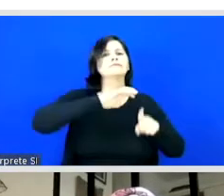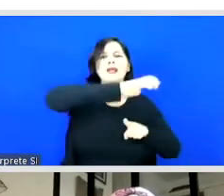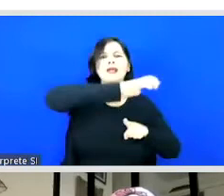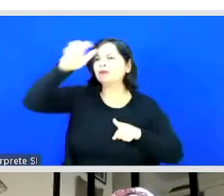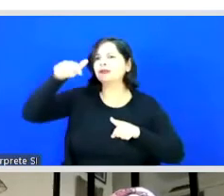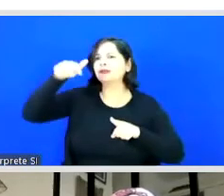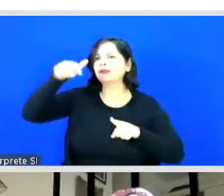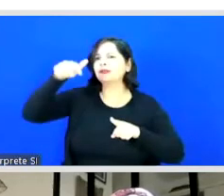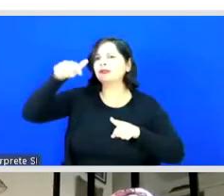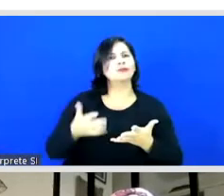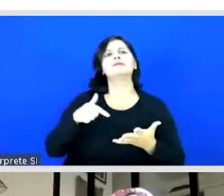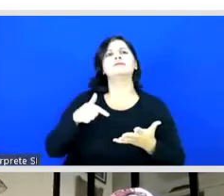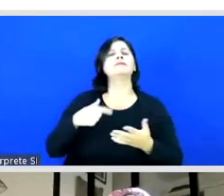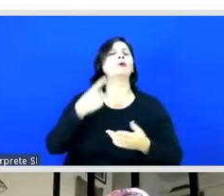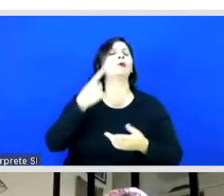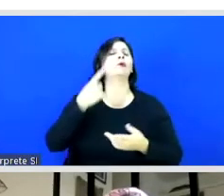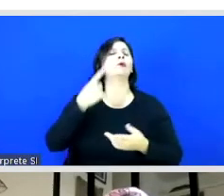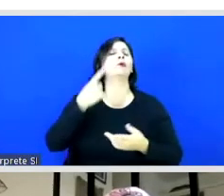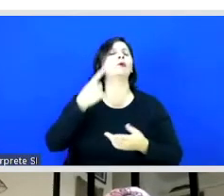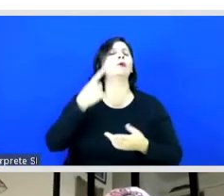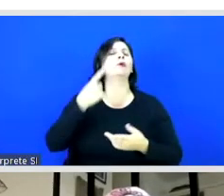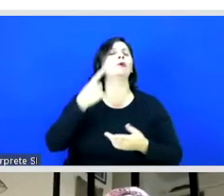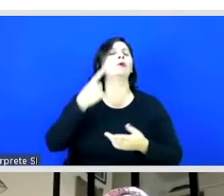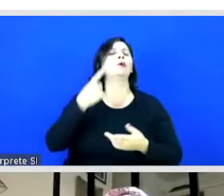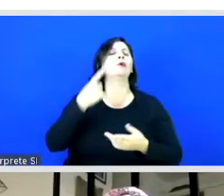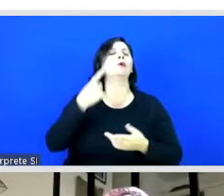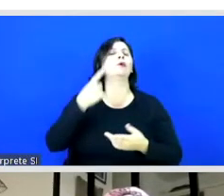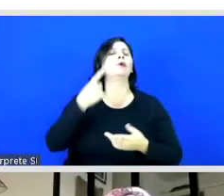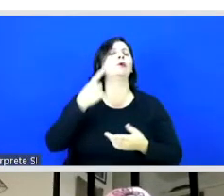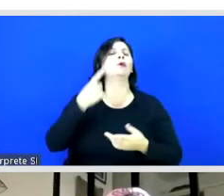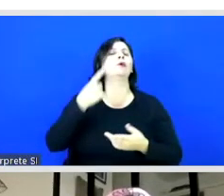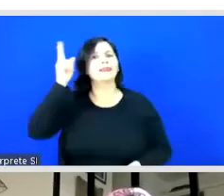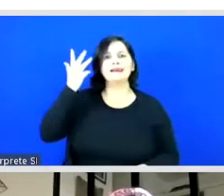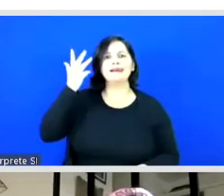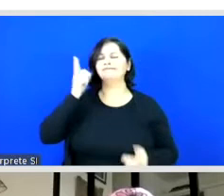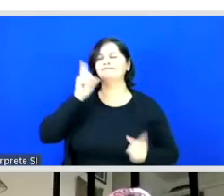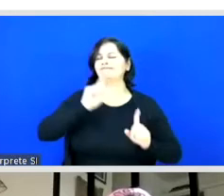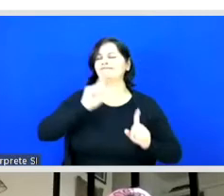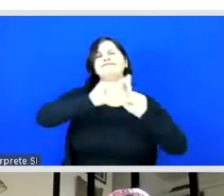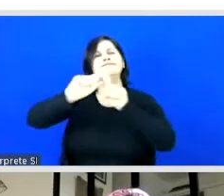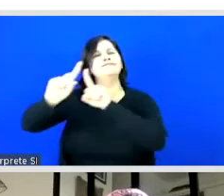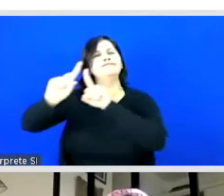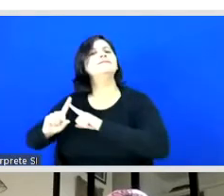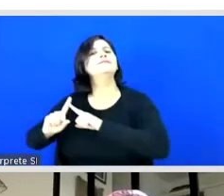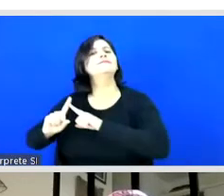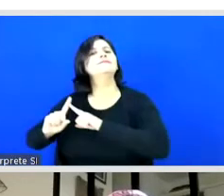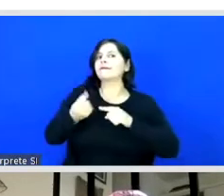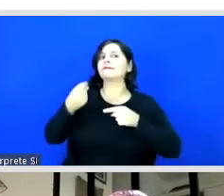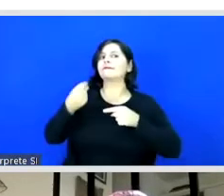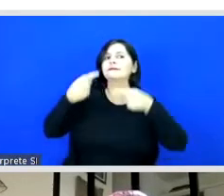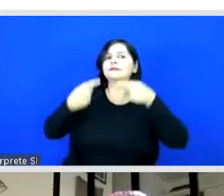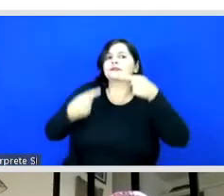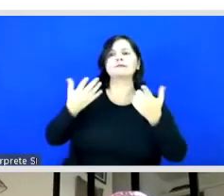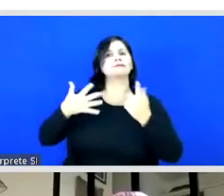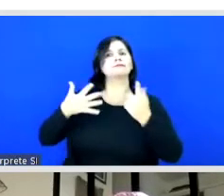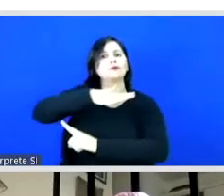and cultural roles. Looking at indigenous women, they are more impacted because of the way and where they live. They live in remote